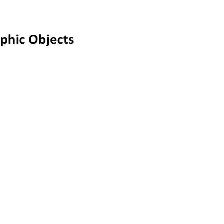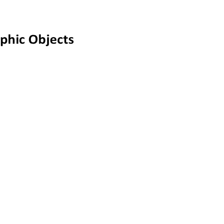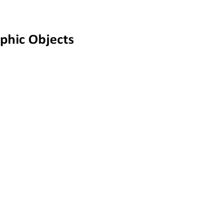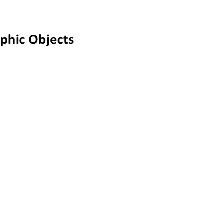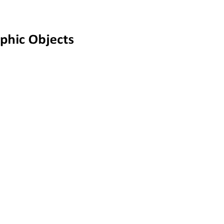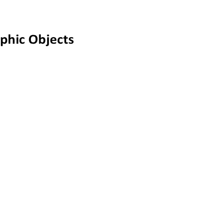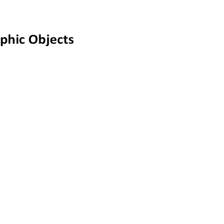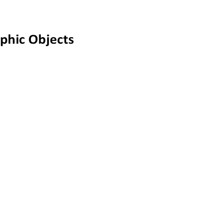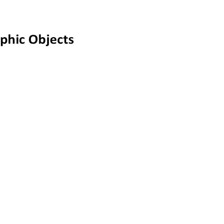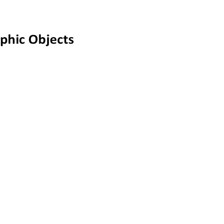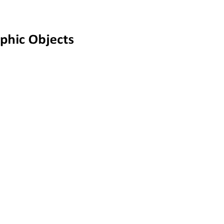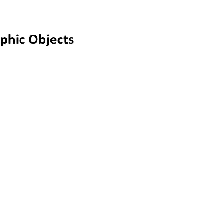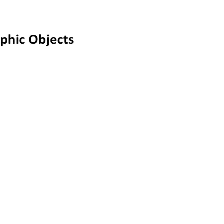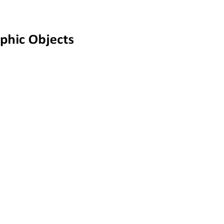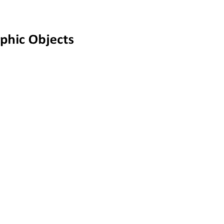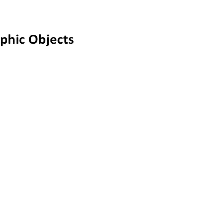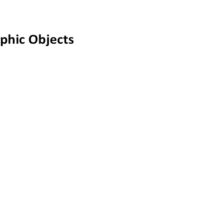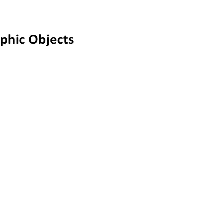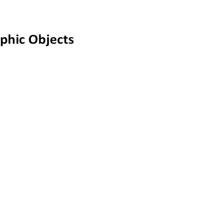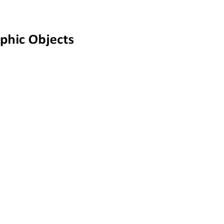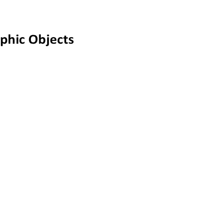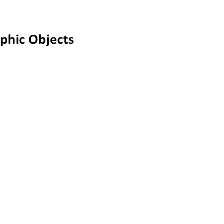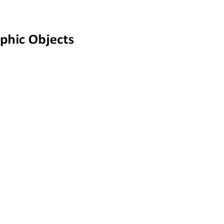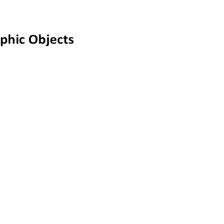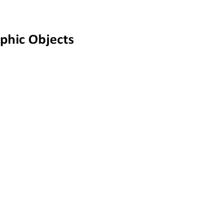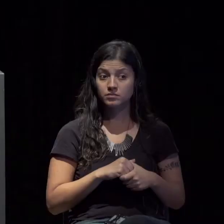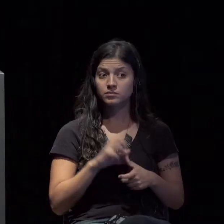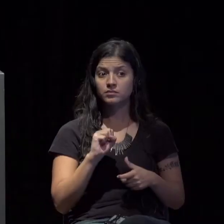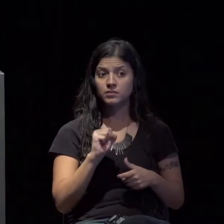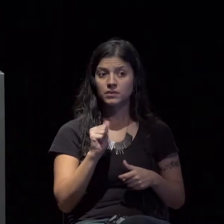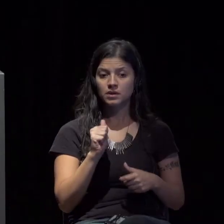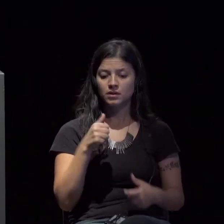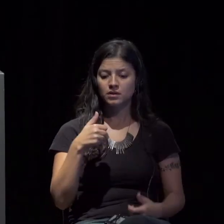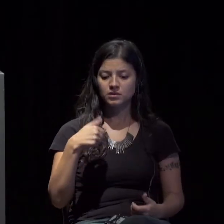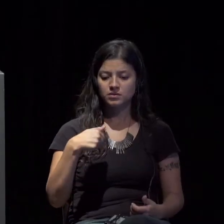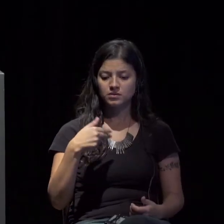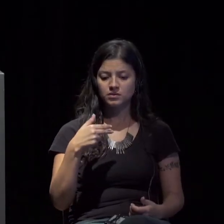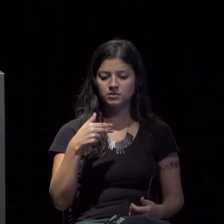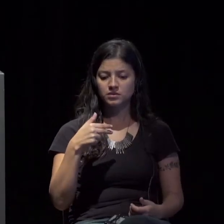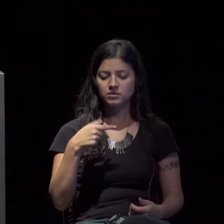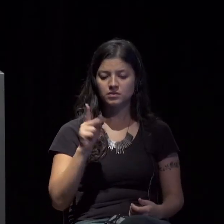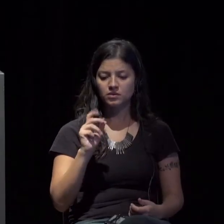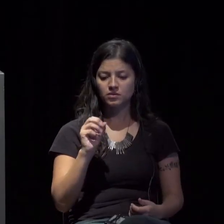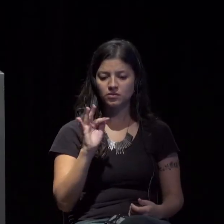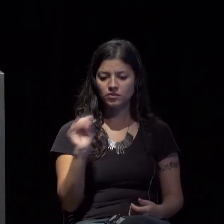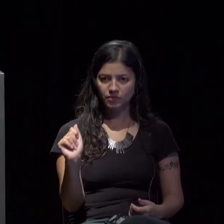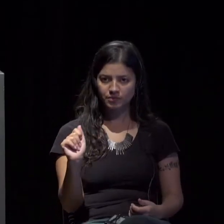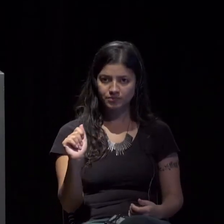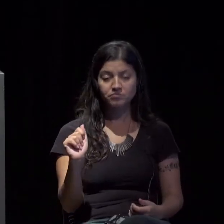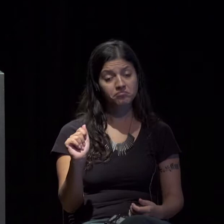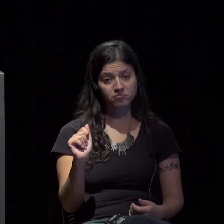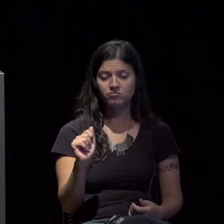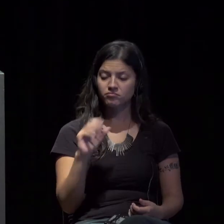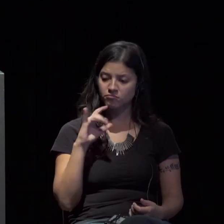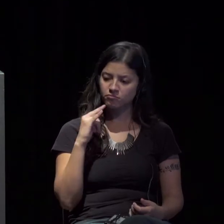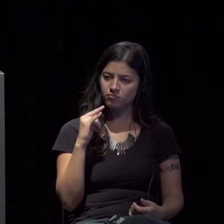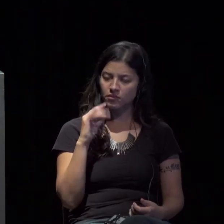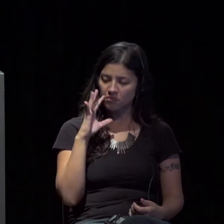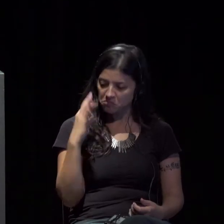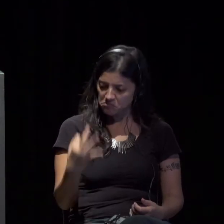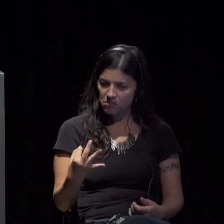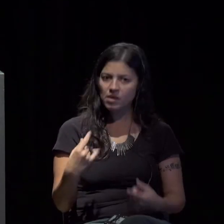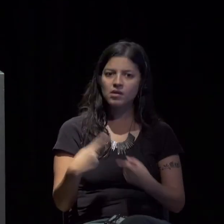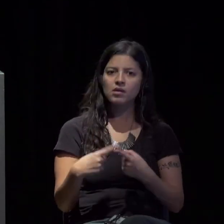to the Sankofa movement, for it provided him with the philosophical basis for rethinking and reordering his own work as